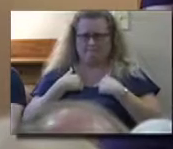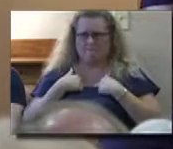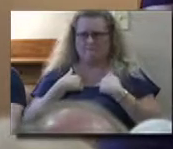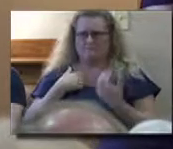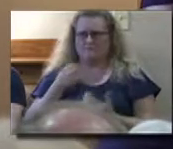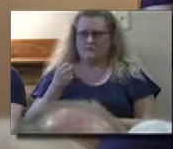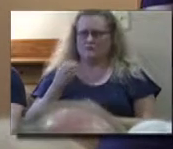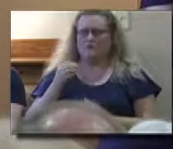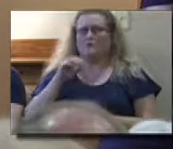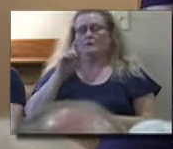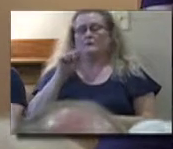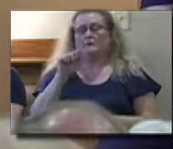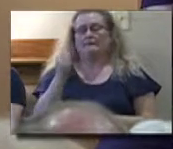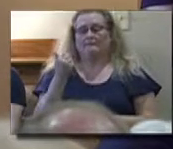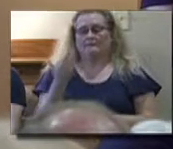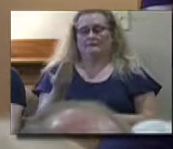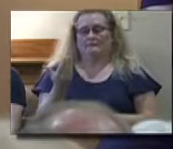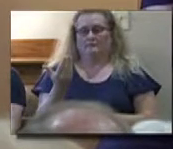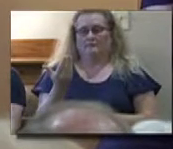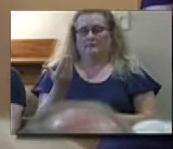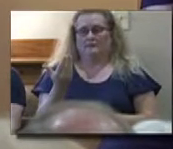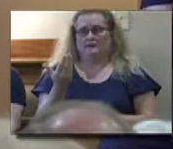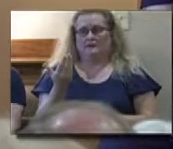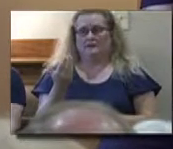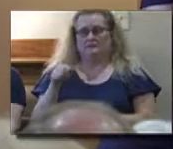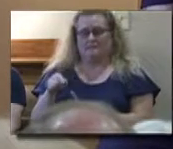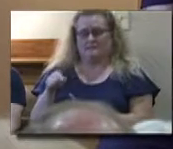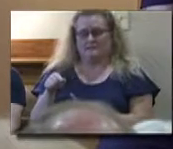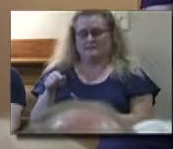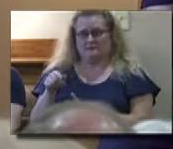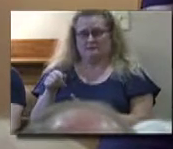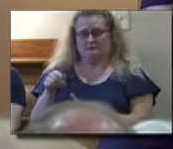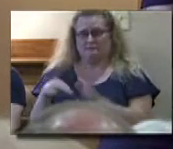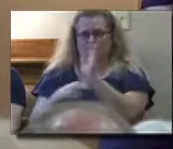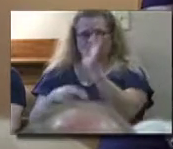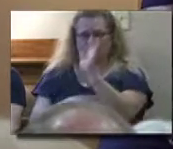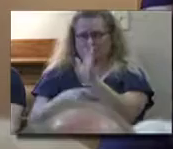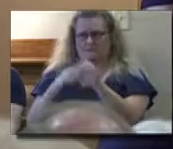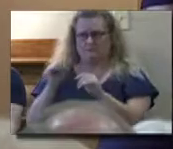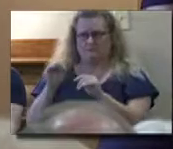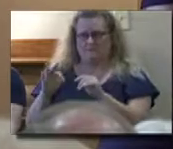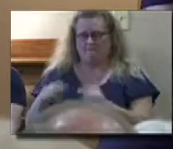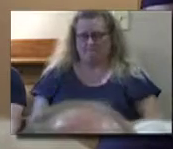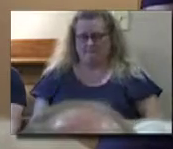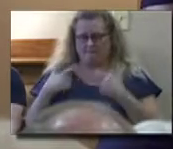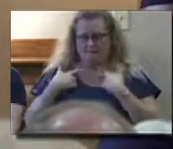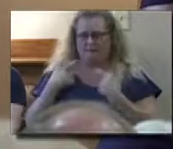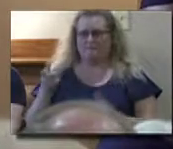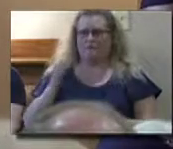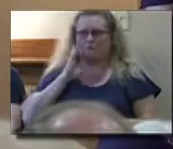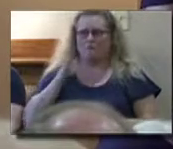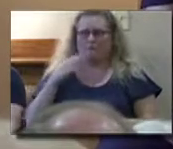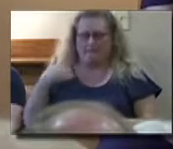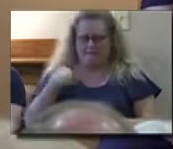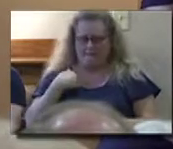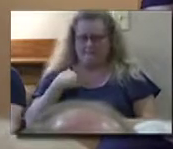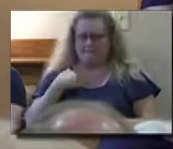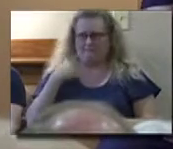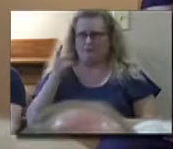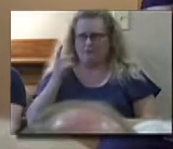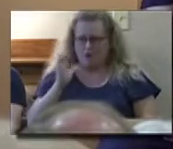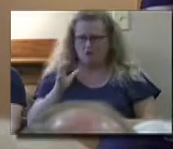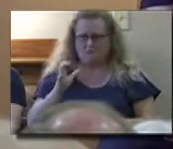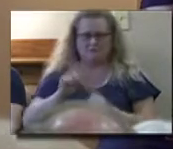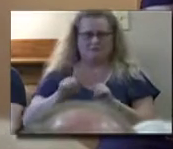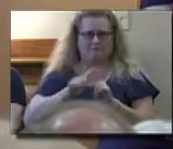In 2015, Bridges to Life, at the end of the year, will have had 100